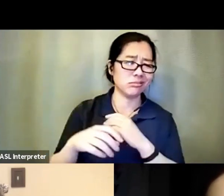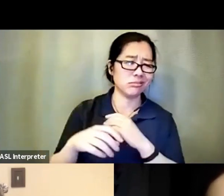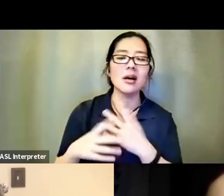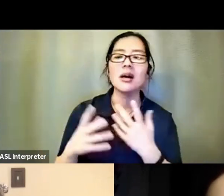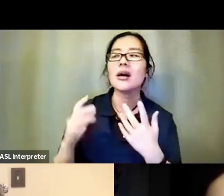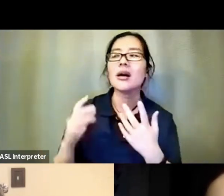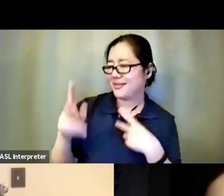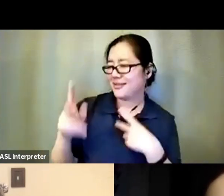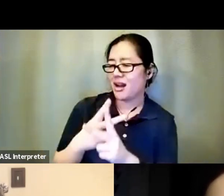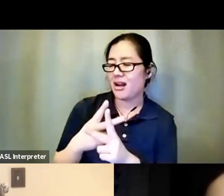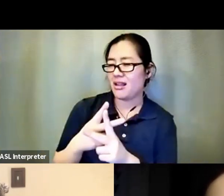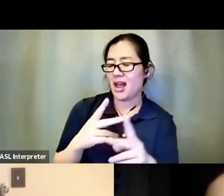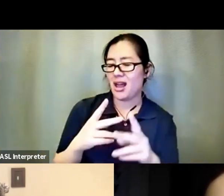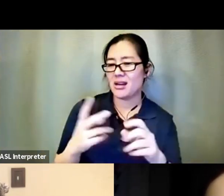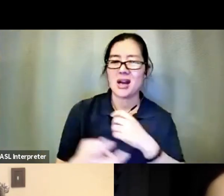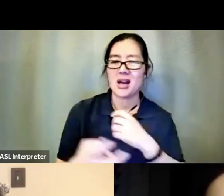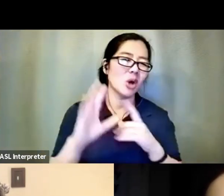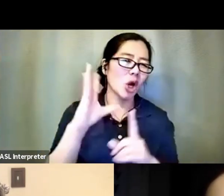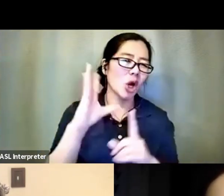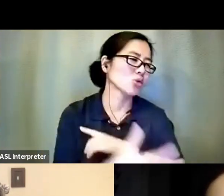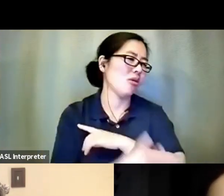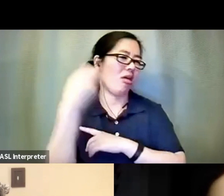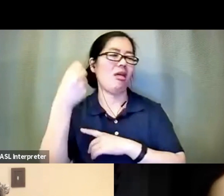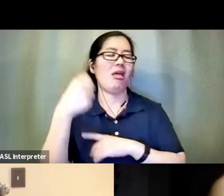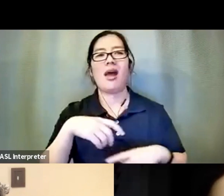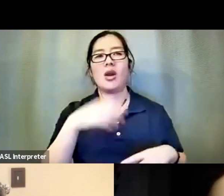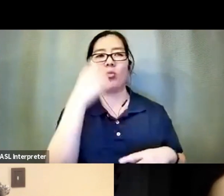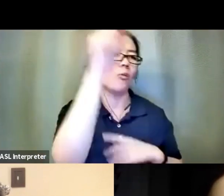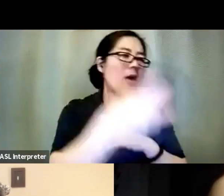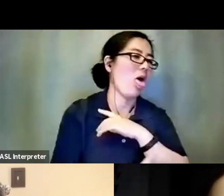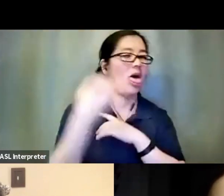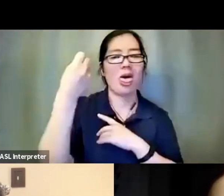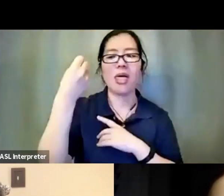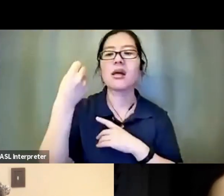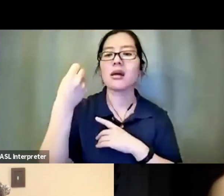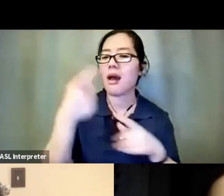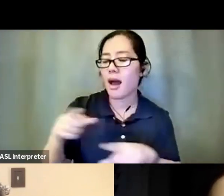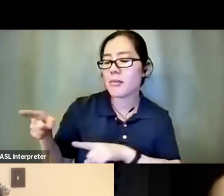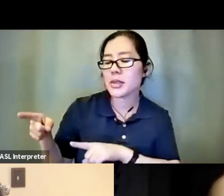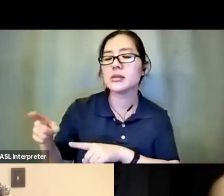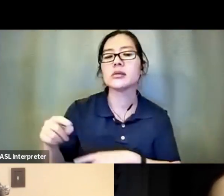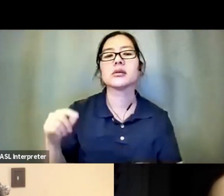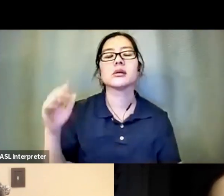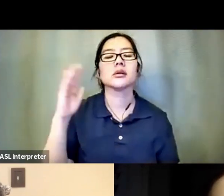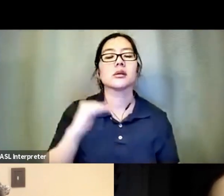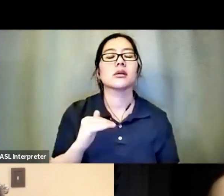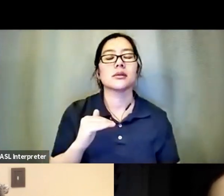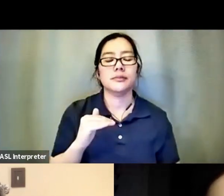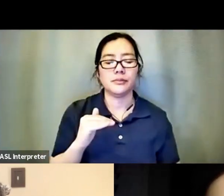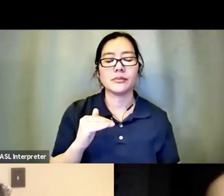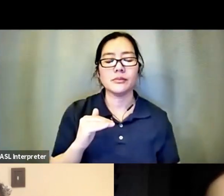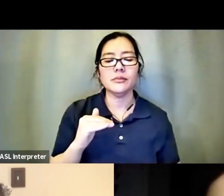So expropriation of work happens, and I think just calling people